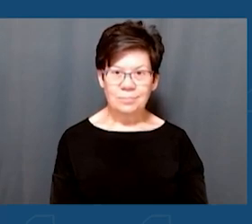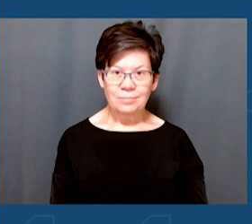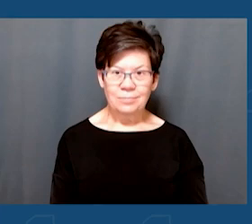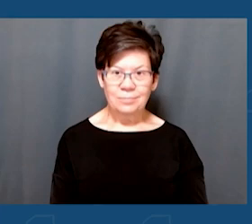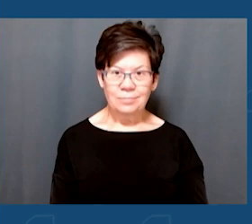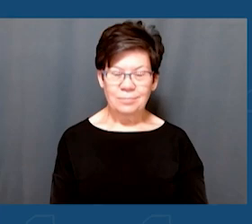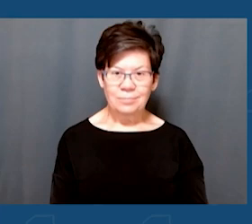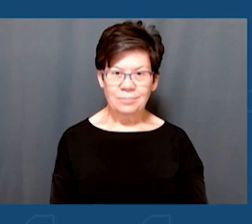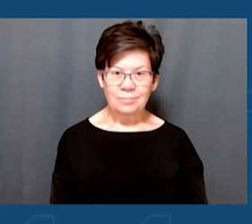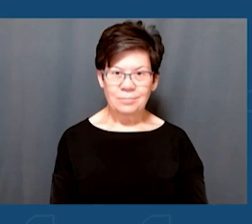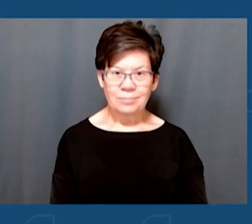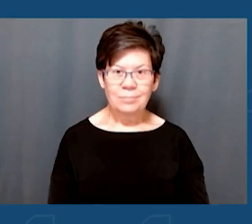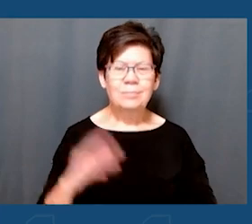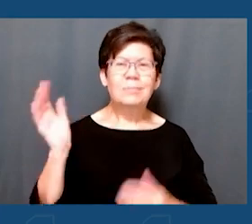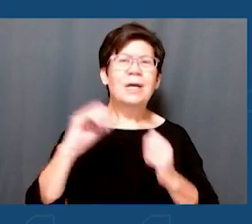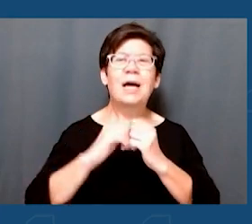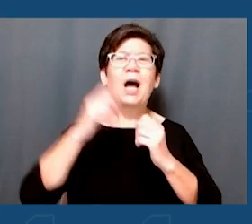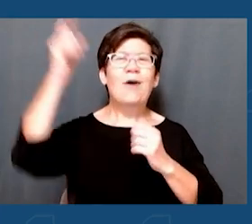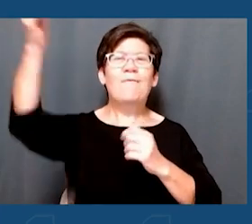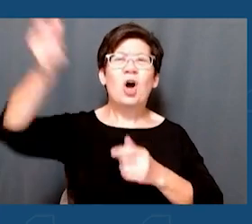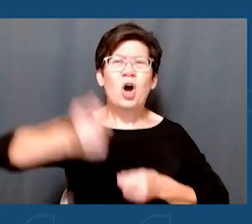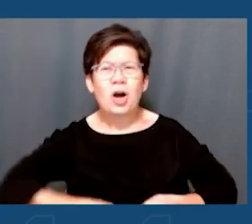How far did we throw it?